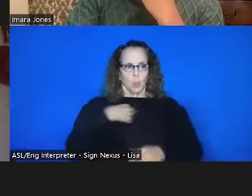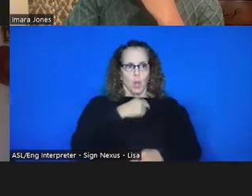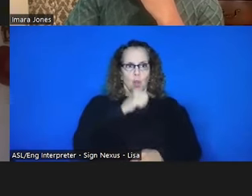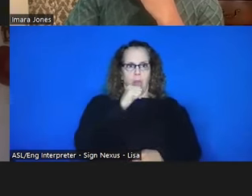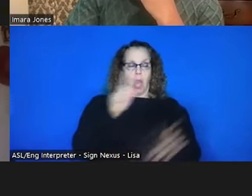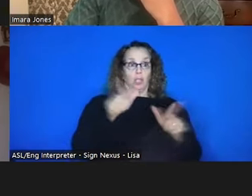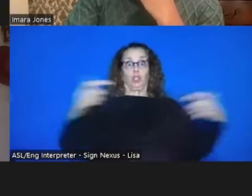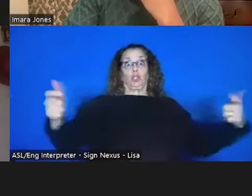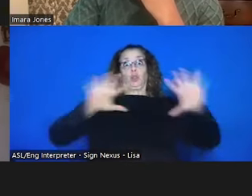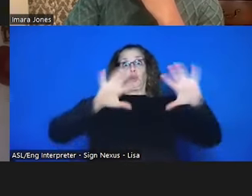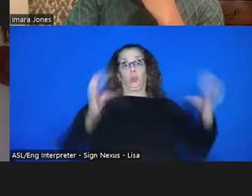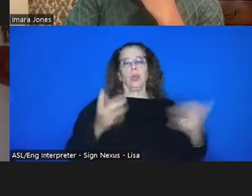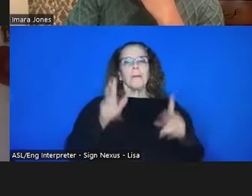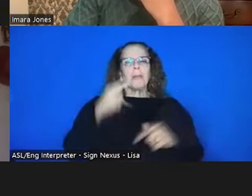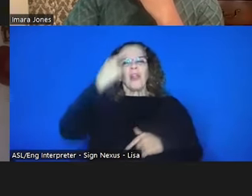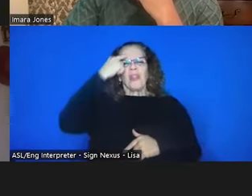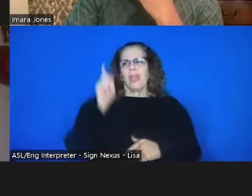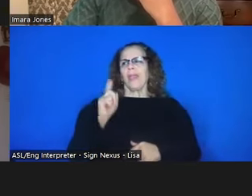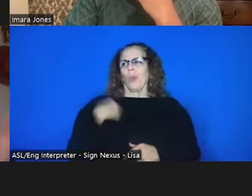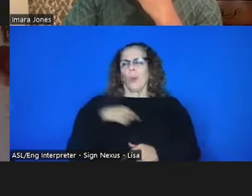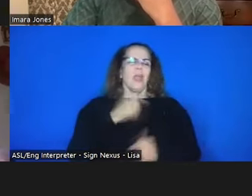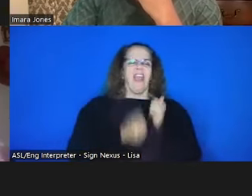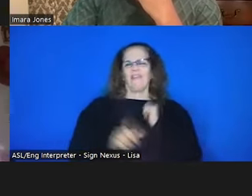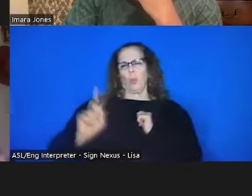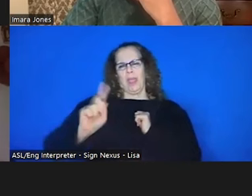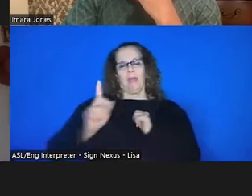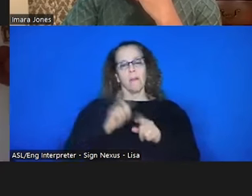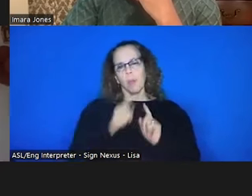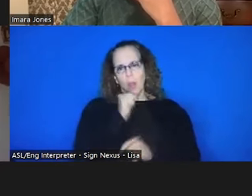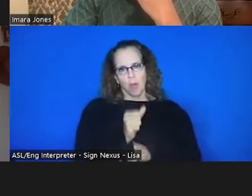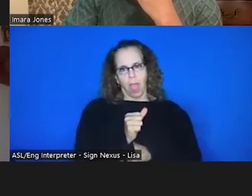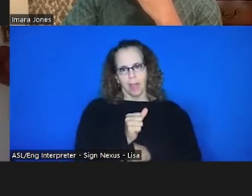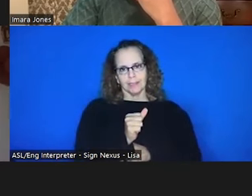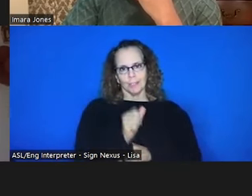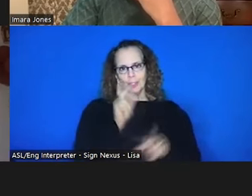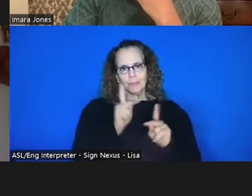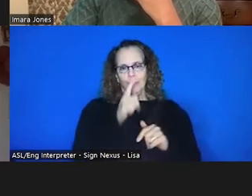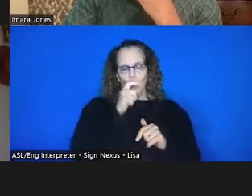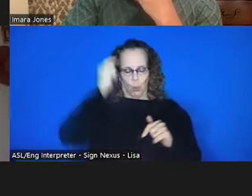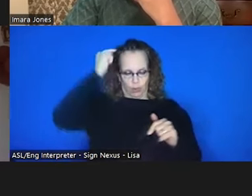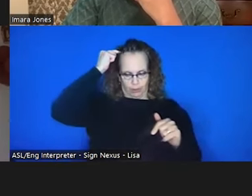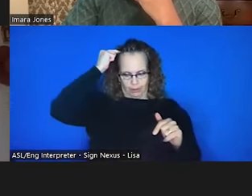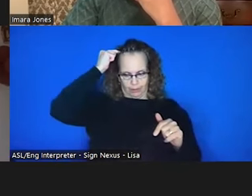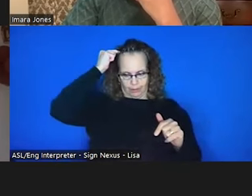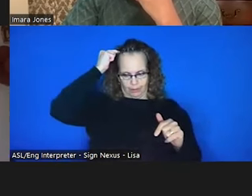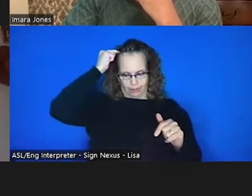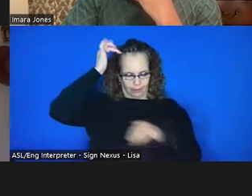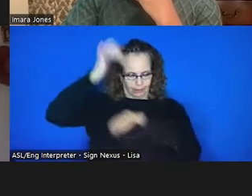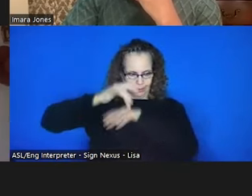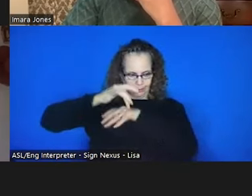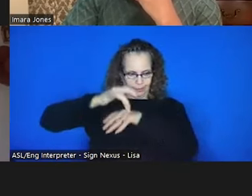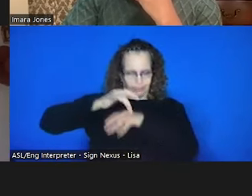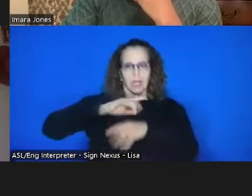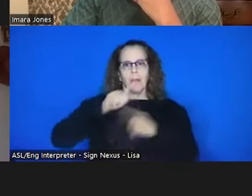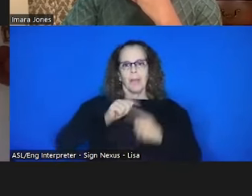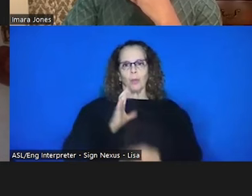might think we're everywhere, but we're really not, right? We're just in people's mind. People have a fixation with the